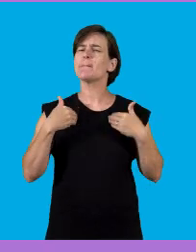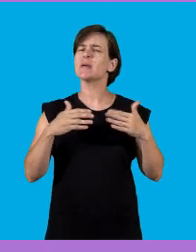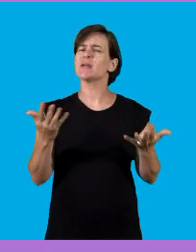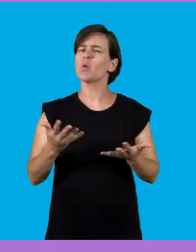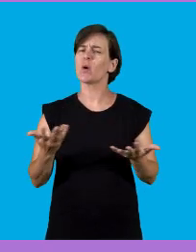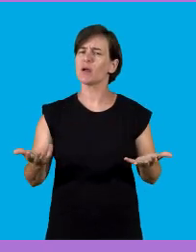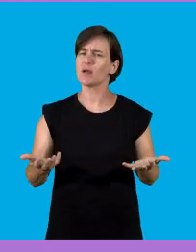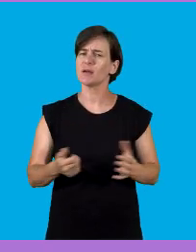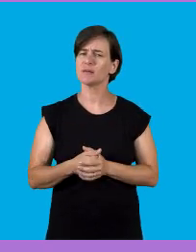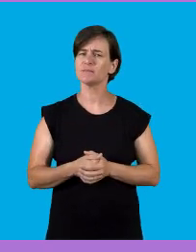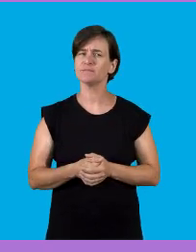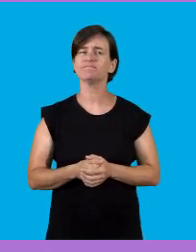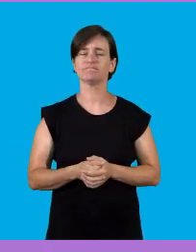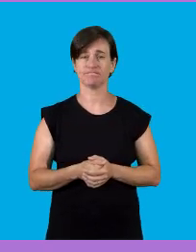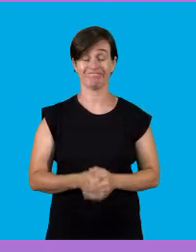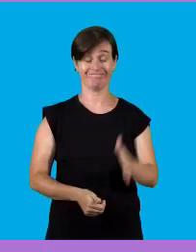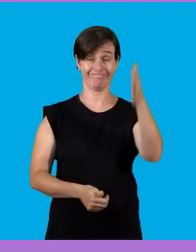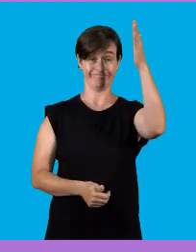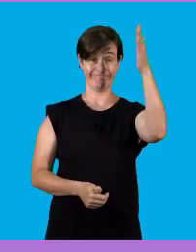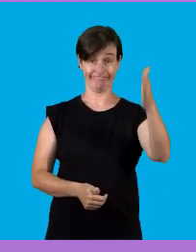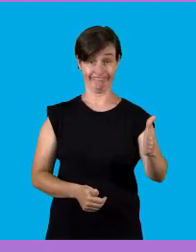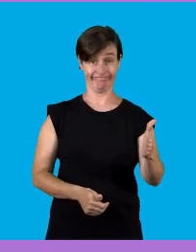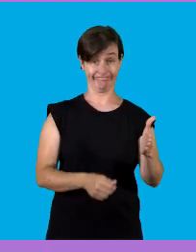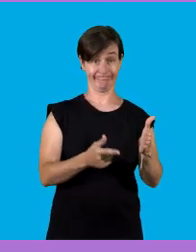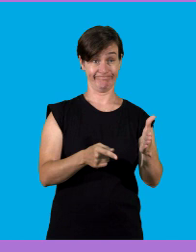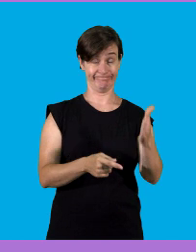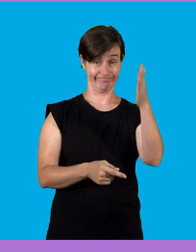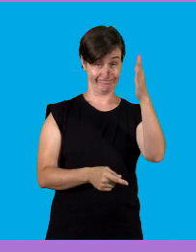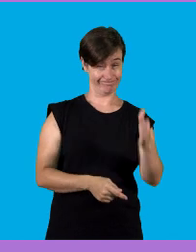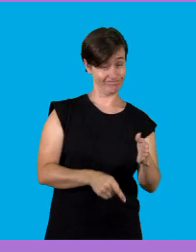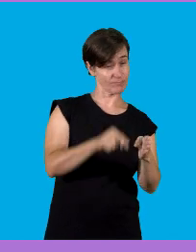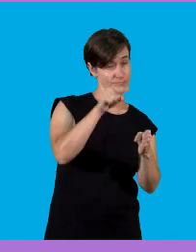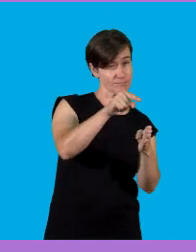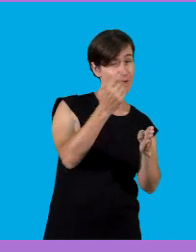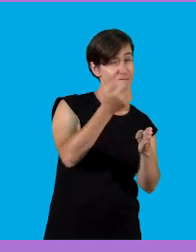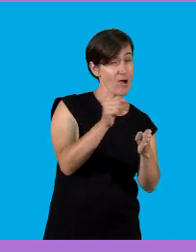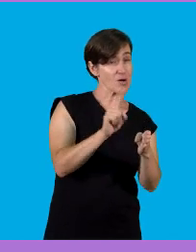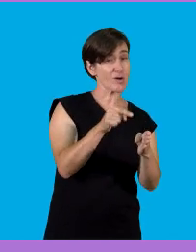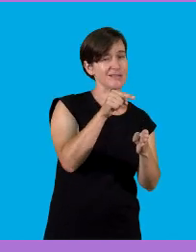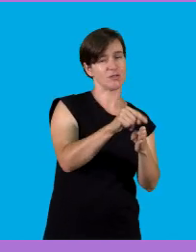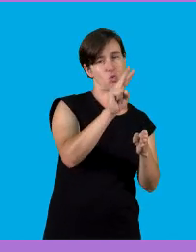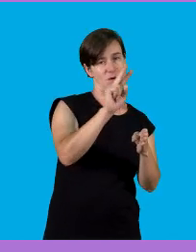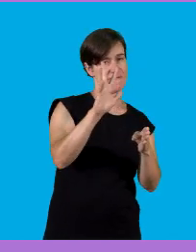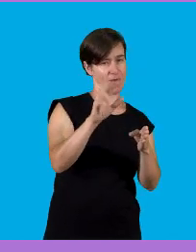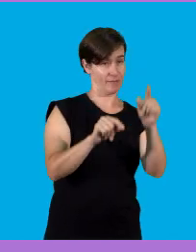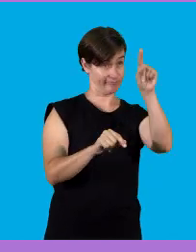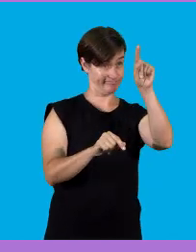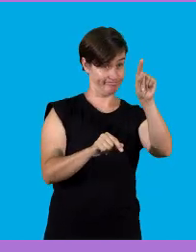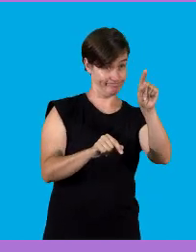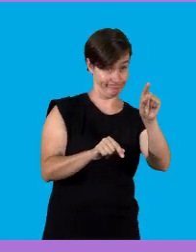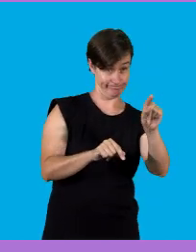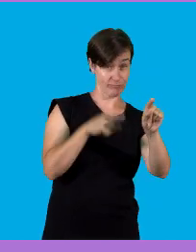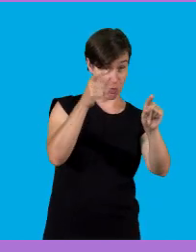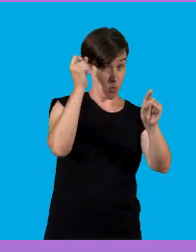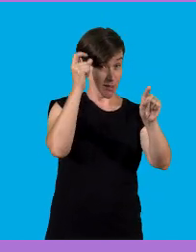my starting point? Let's locate on the axis of miles, right? We locate